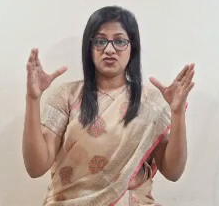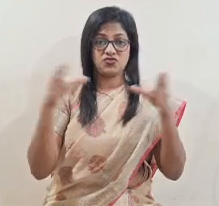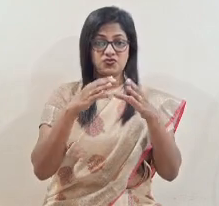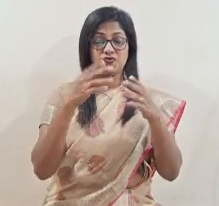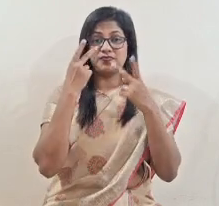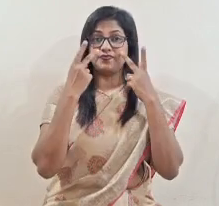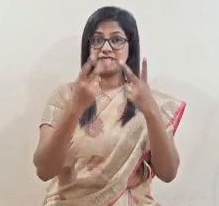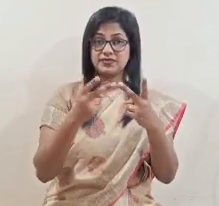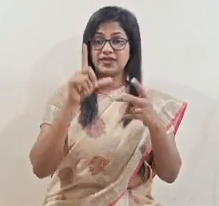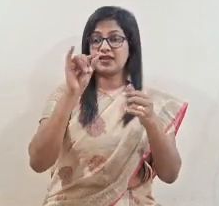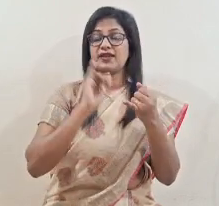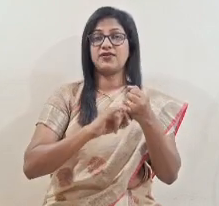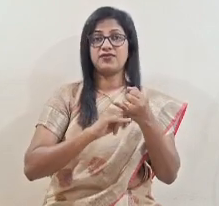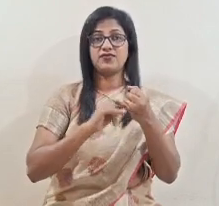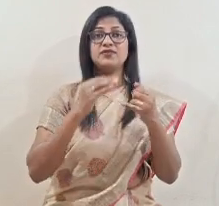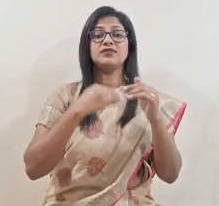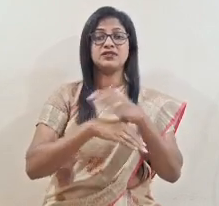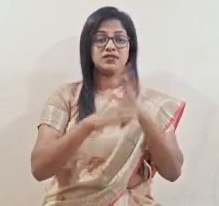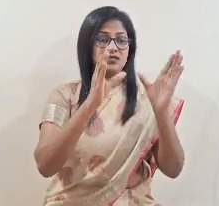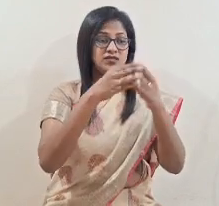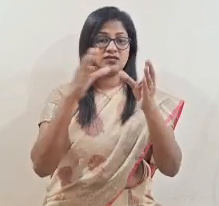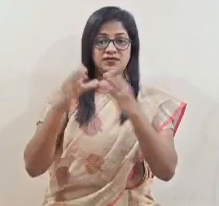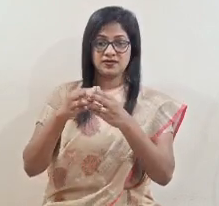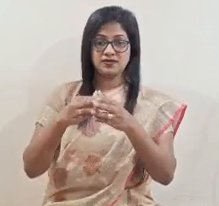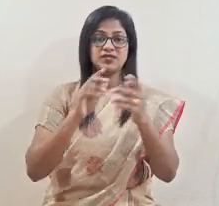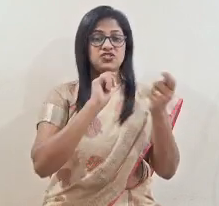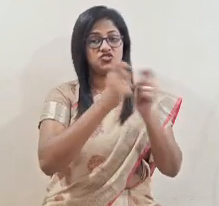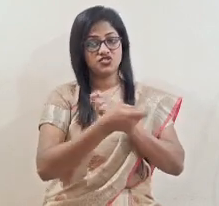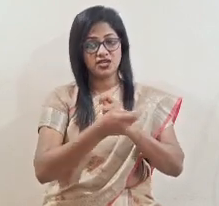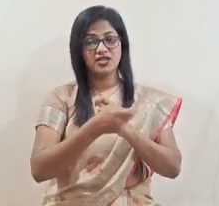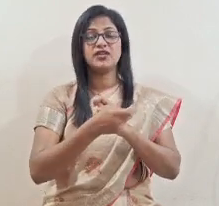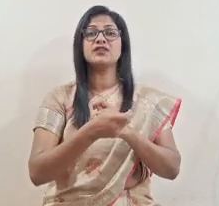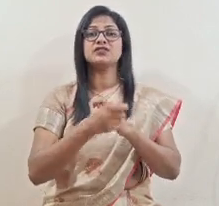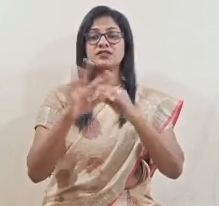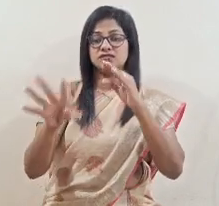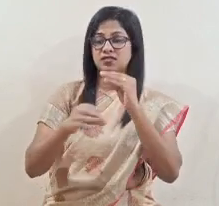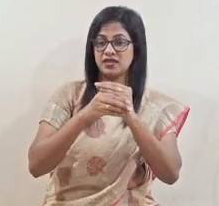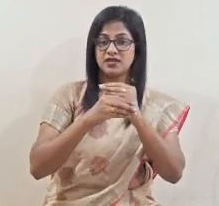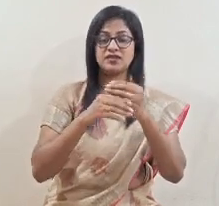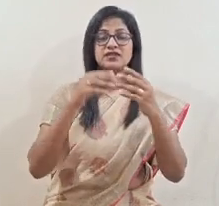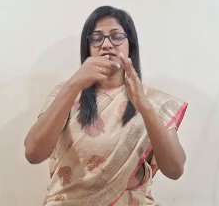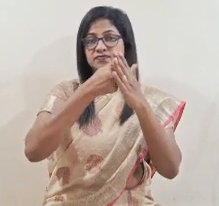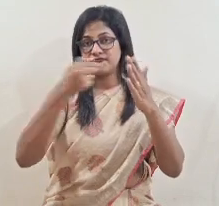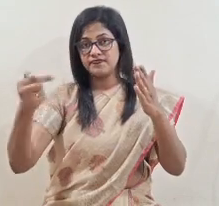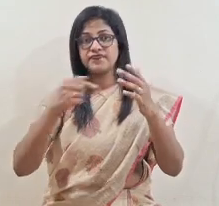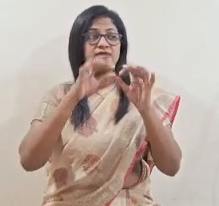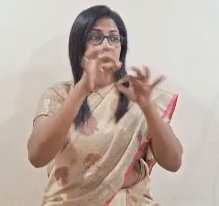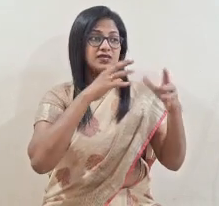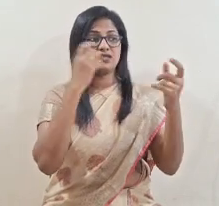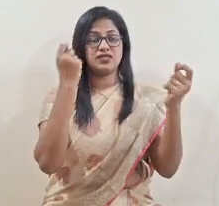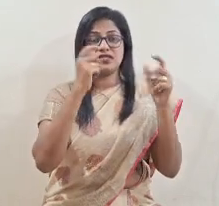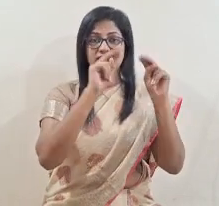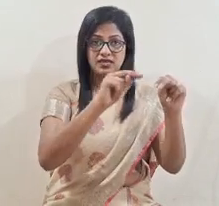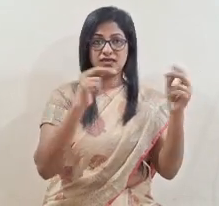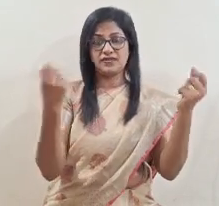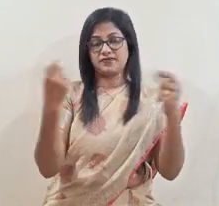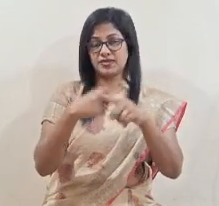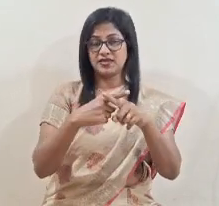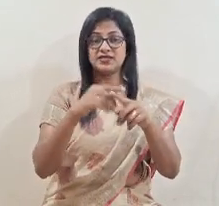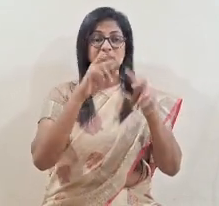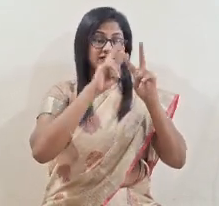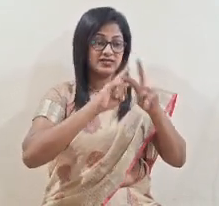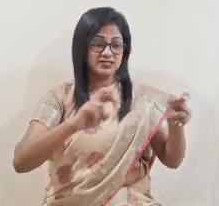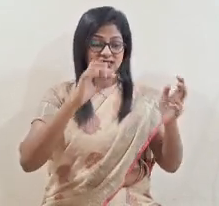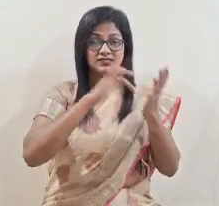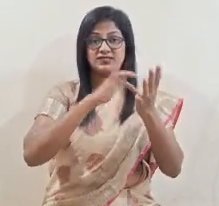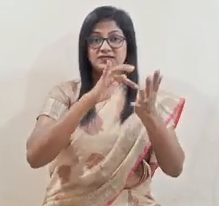LOS categories, those LOS categories can be changed or added or subtracted based on the requirement of the city and where the